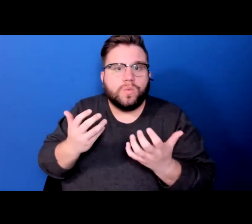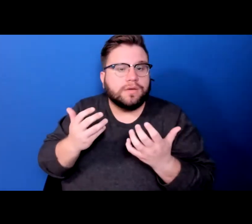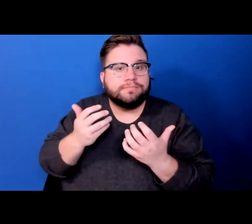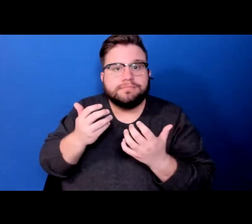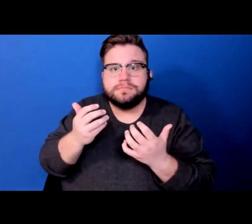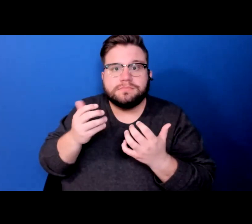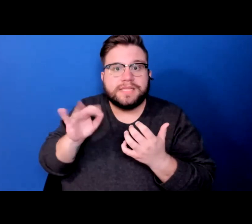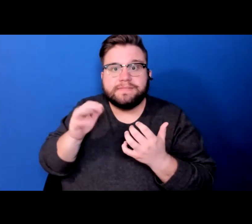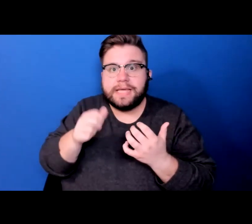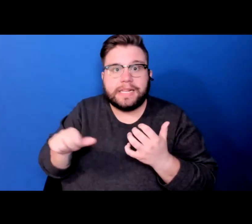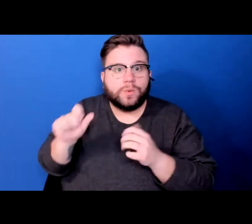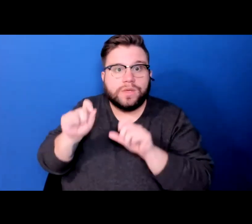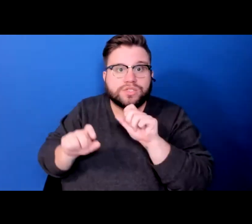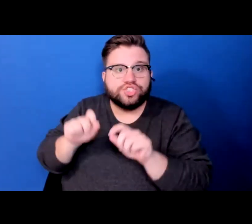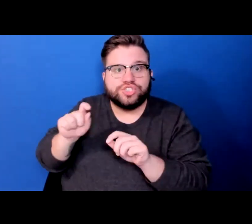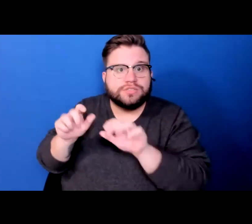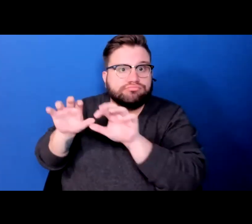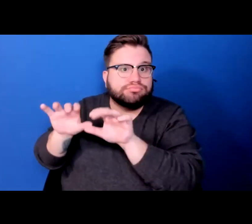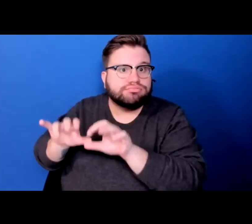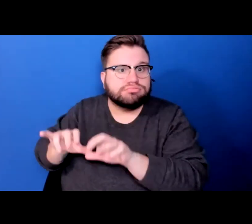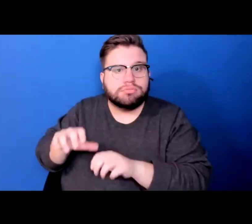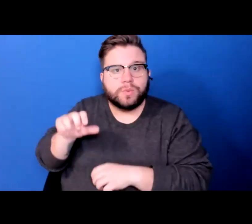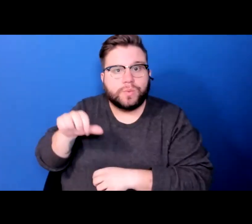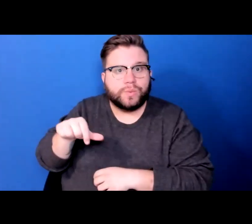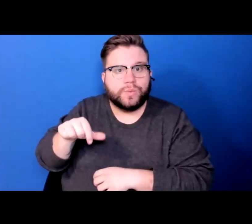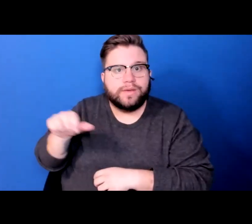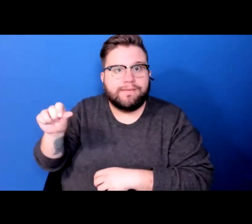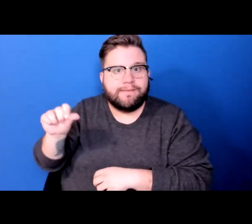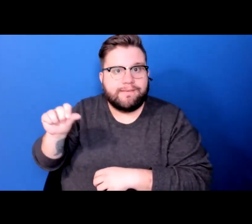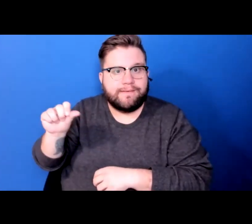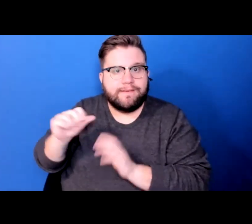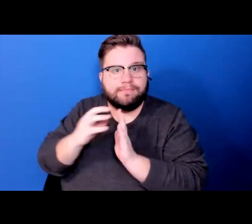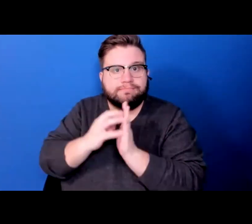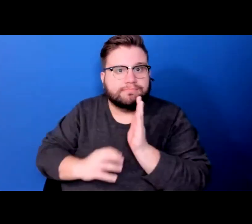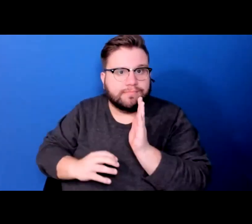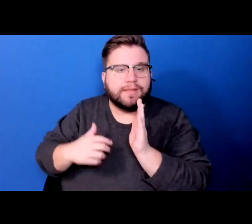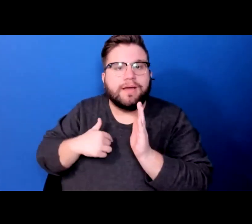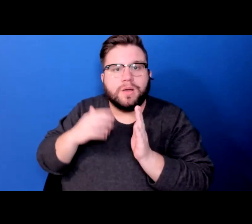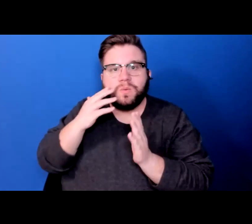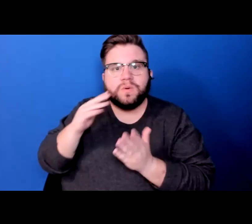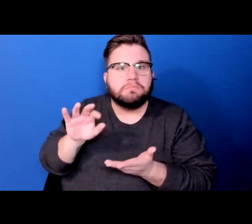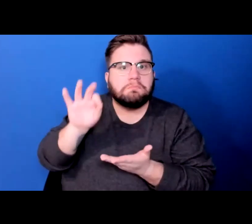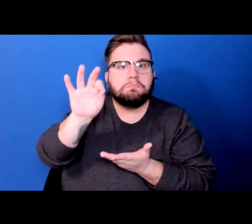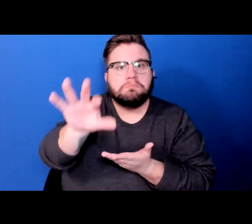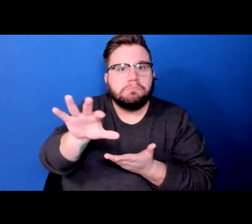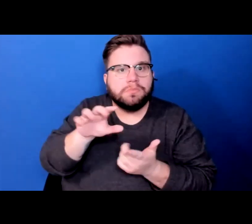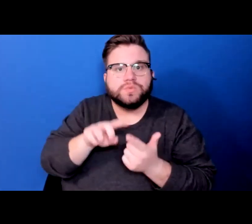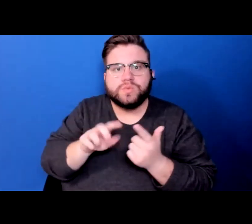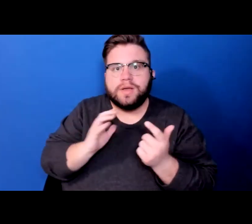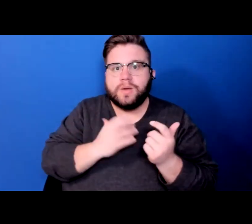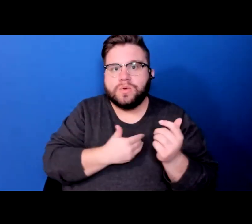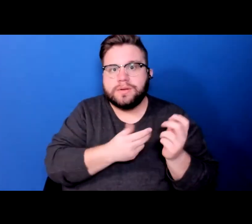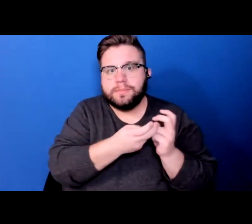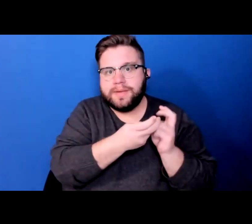in the Q&A tab at the bottom, and I'm going to address some of our panelists with questions that have come in.